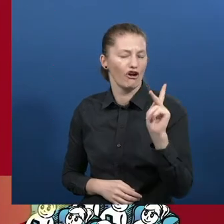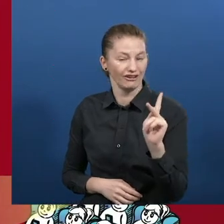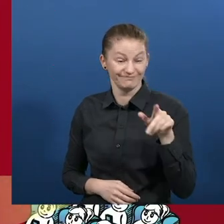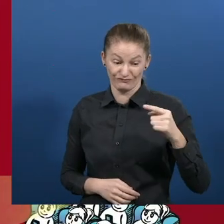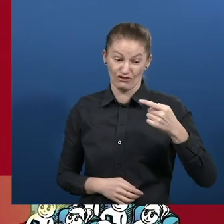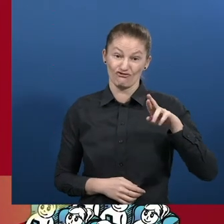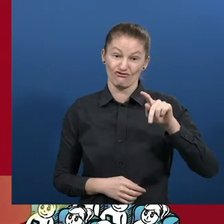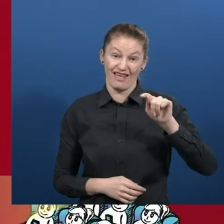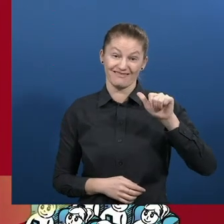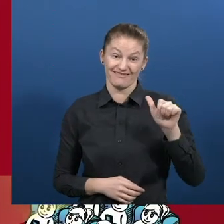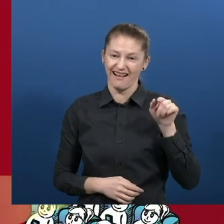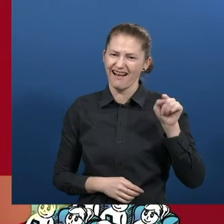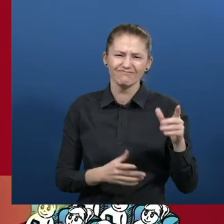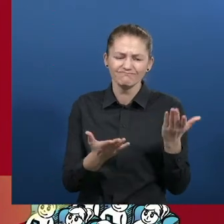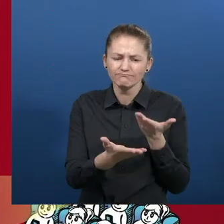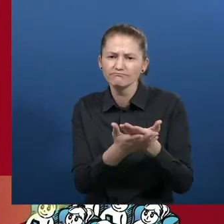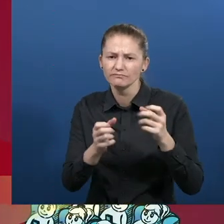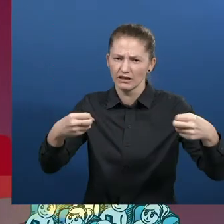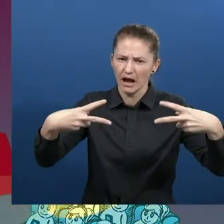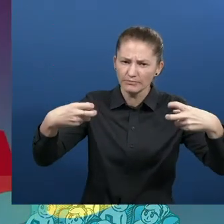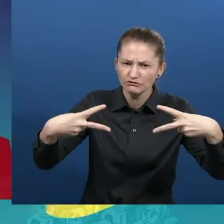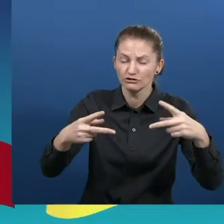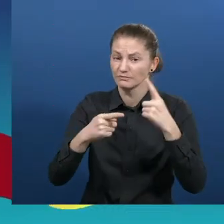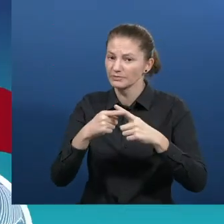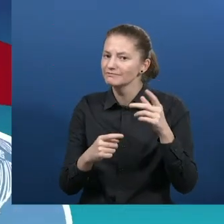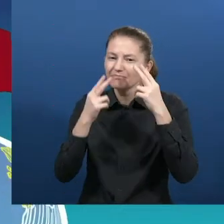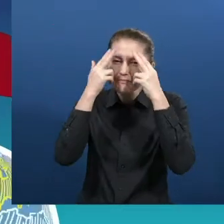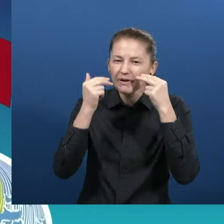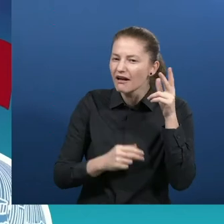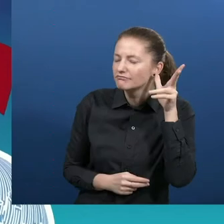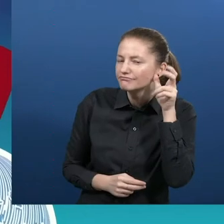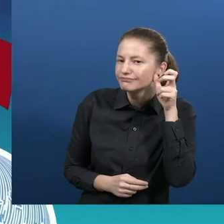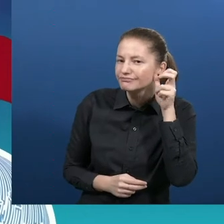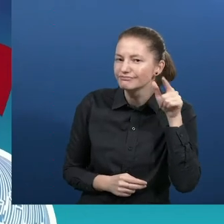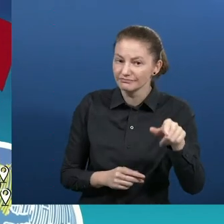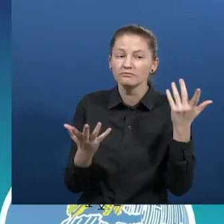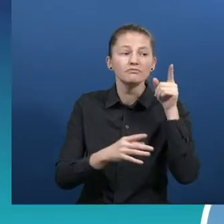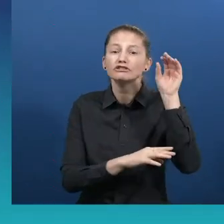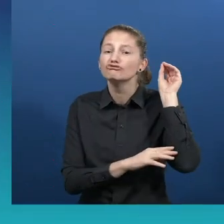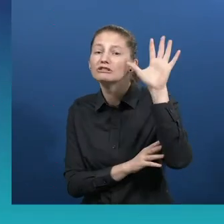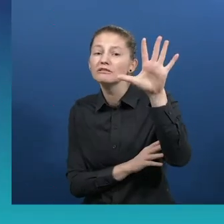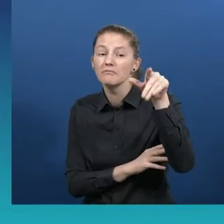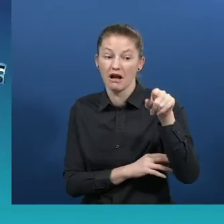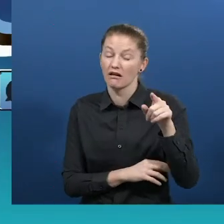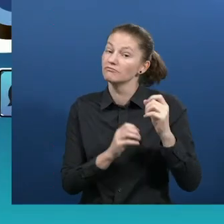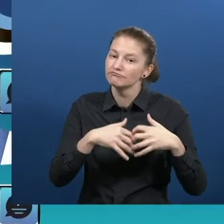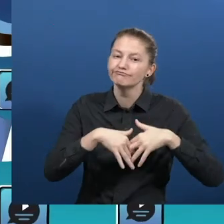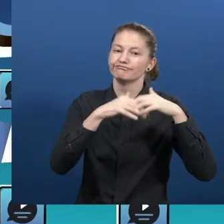spread their innovation from Germany to 30 countries across Europe, Latin America, Africa and Asia.